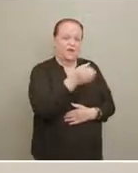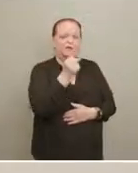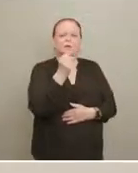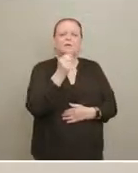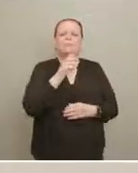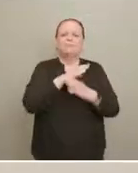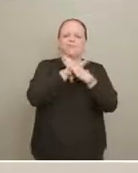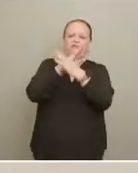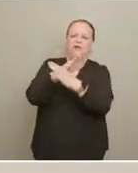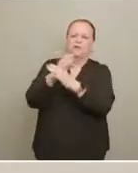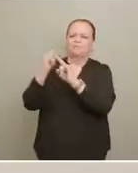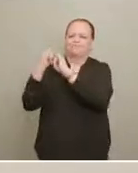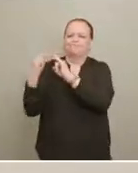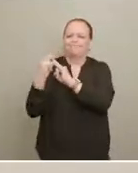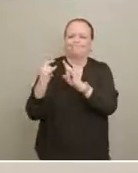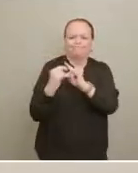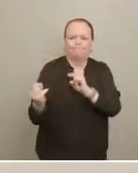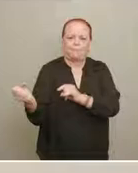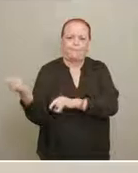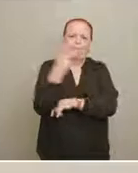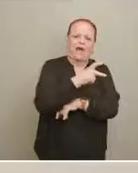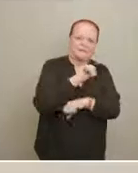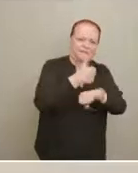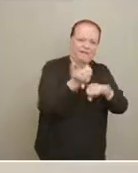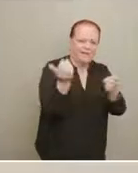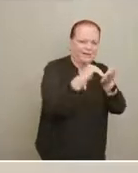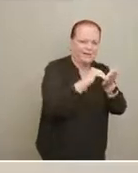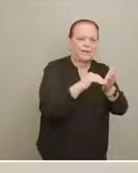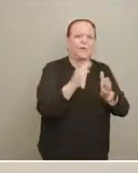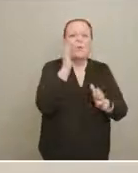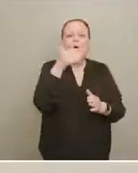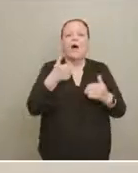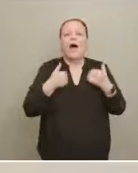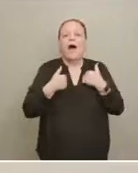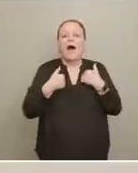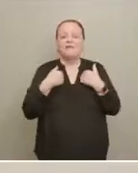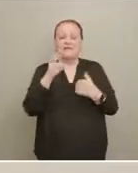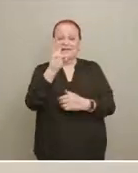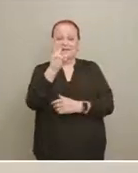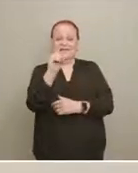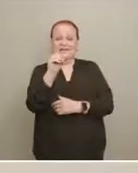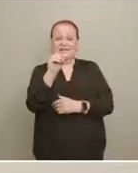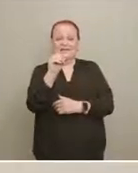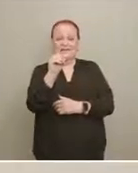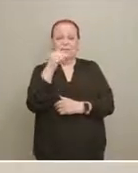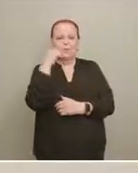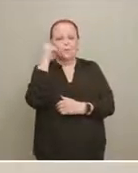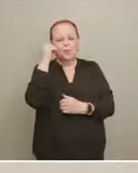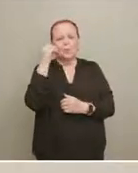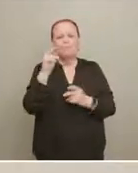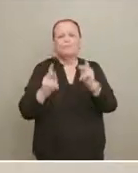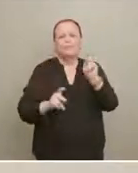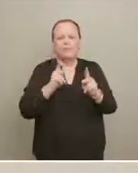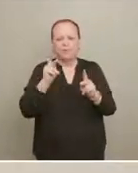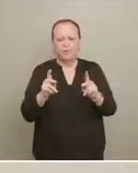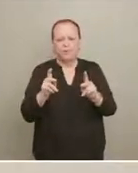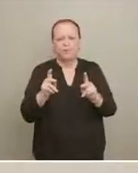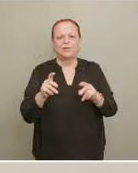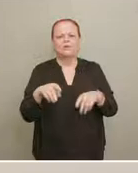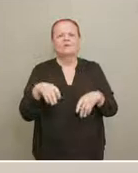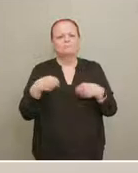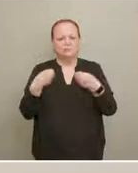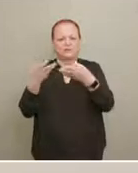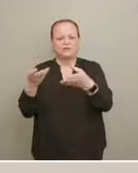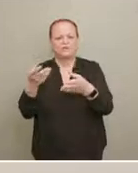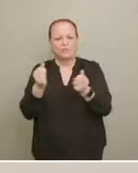back. Most importantly, we will house 60 individuals with that state grant. So we're really pleased about that. Also,